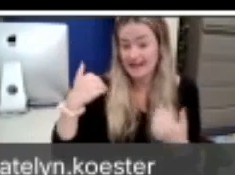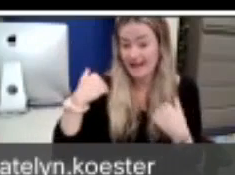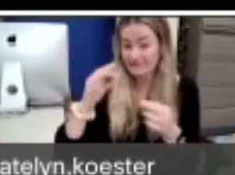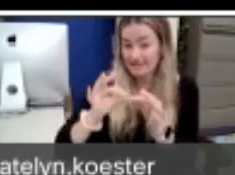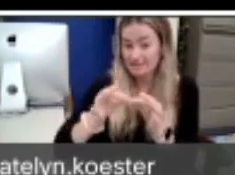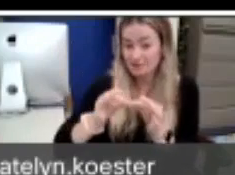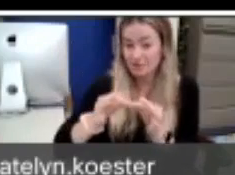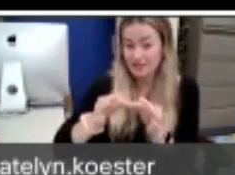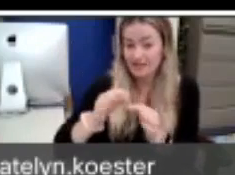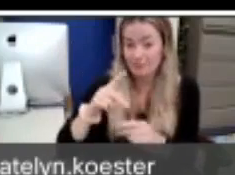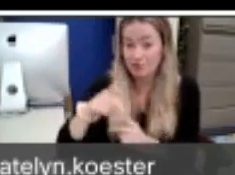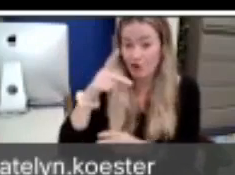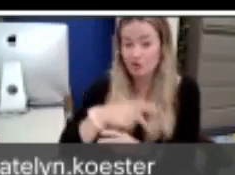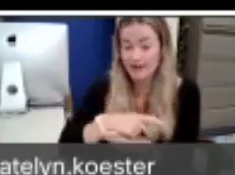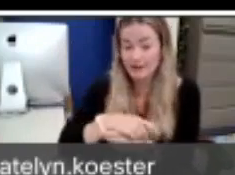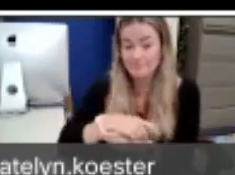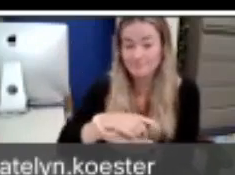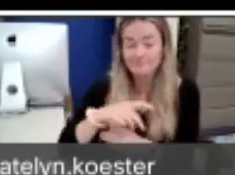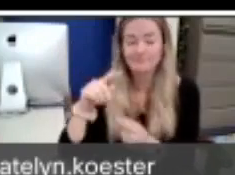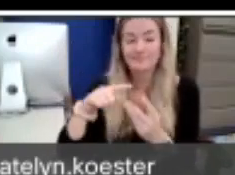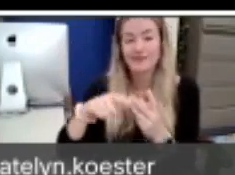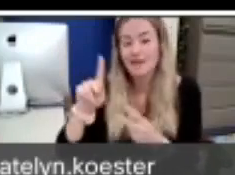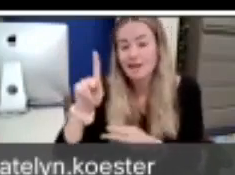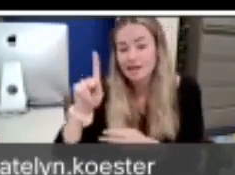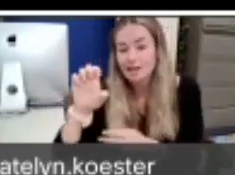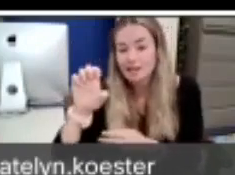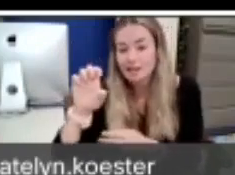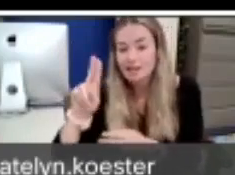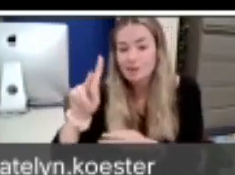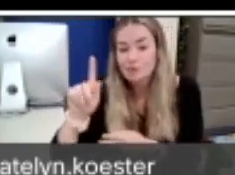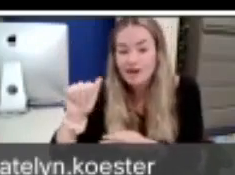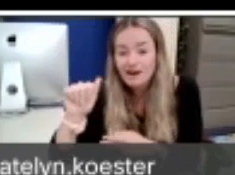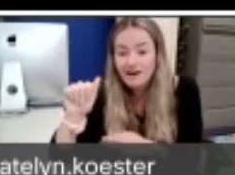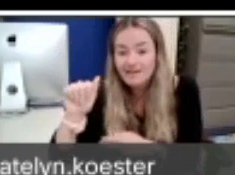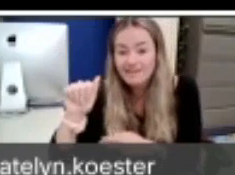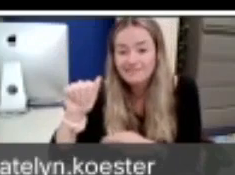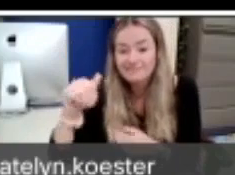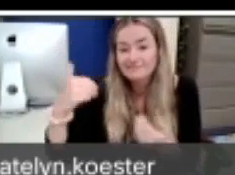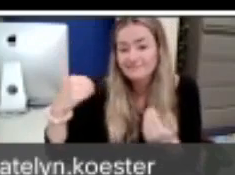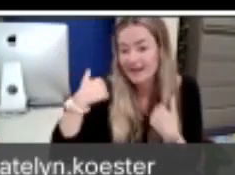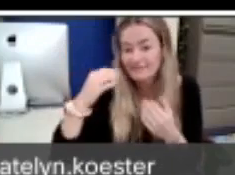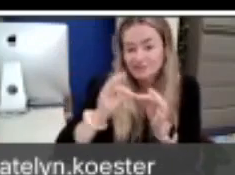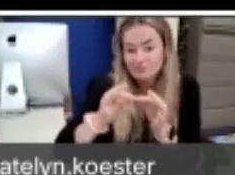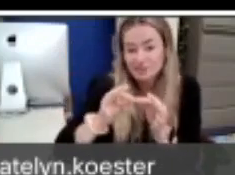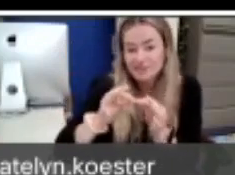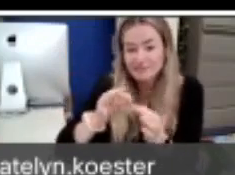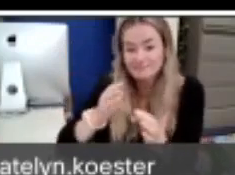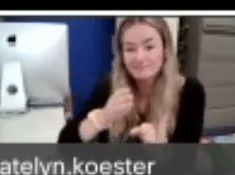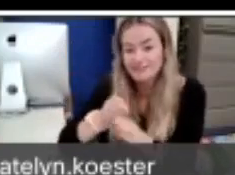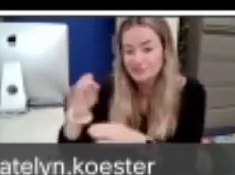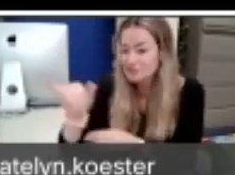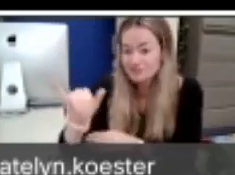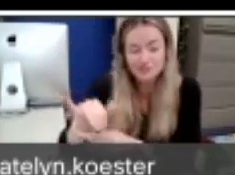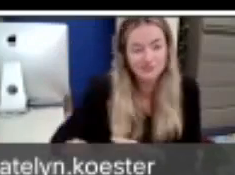There's RIT, like Rochester Institute of Technology. They have an interpreting program. Cayuga in the Finger